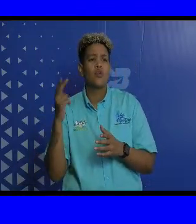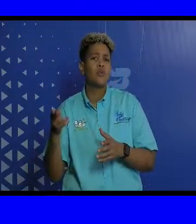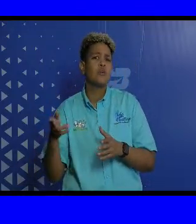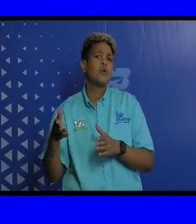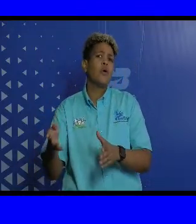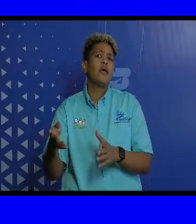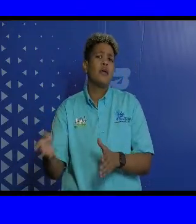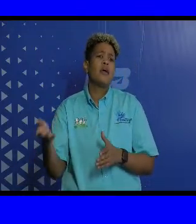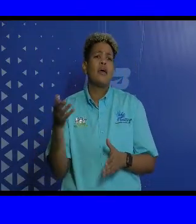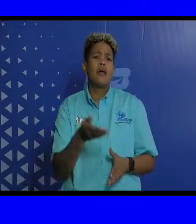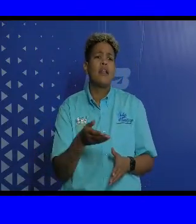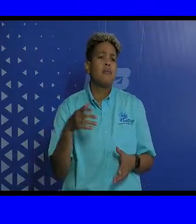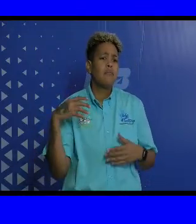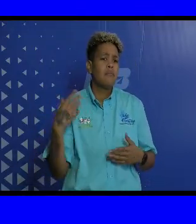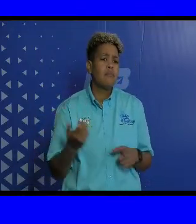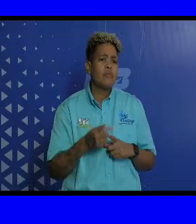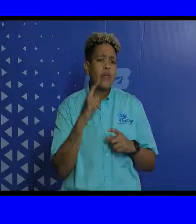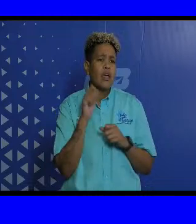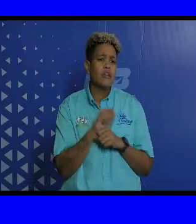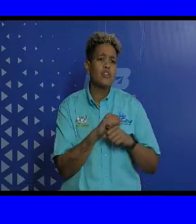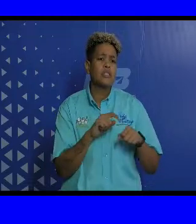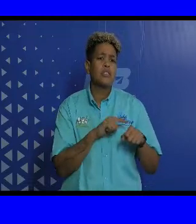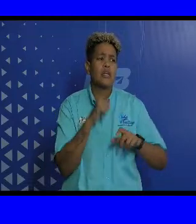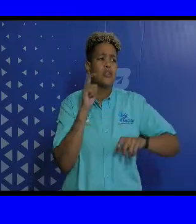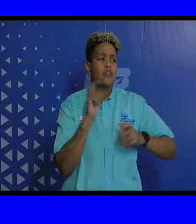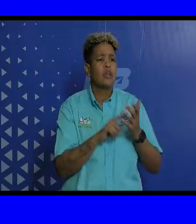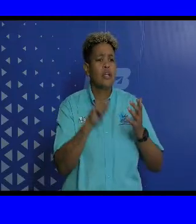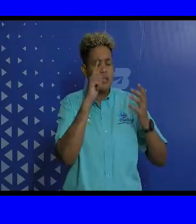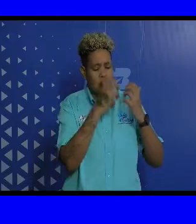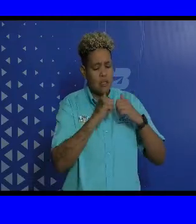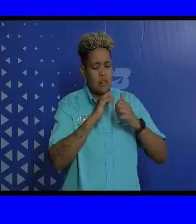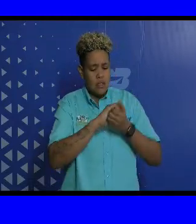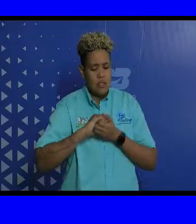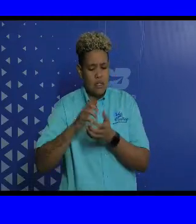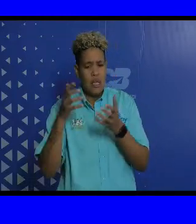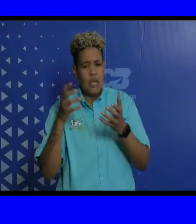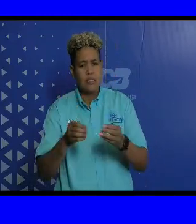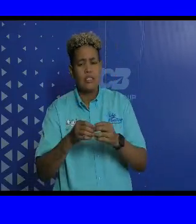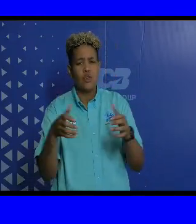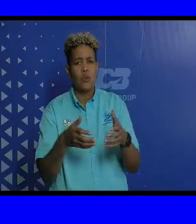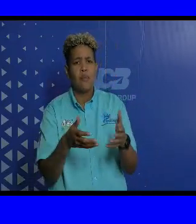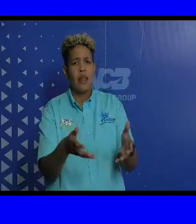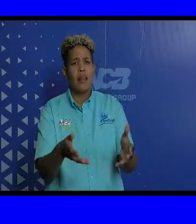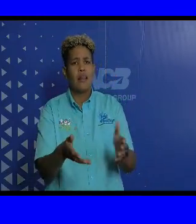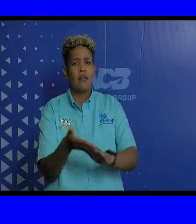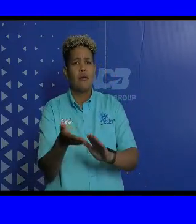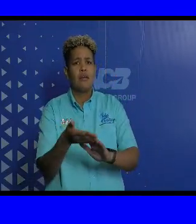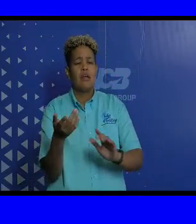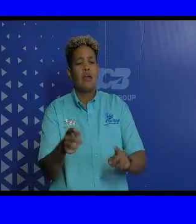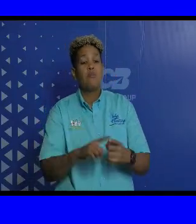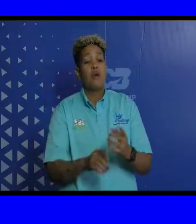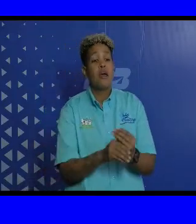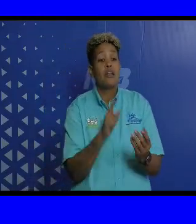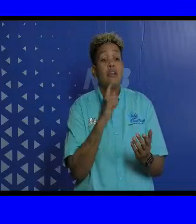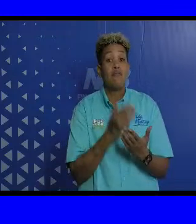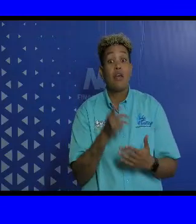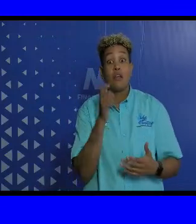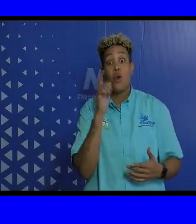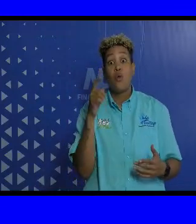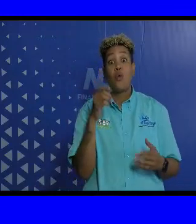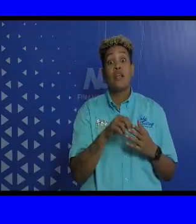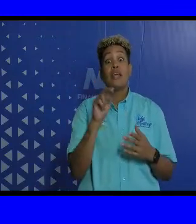to actually start to realize on the synergies that exist within the group, and in fact not just